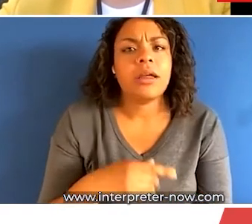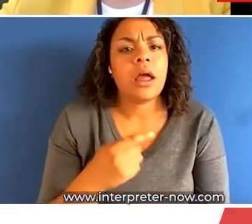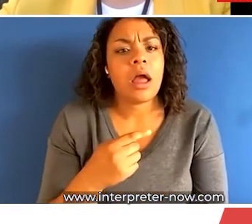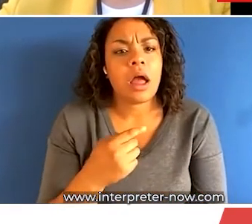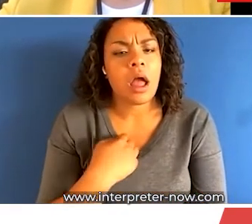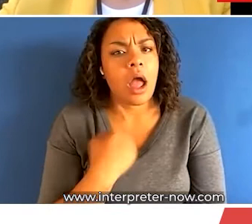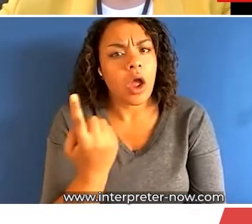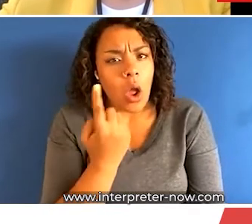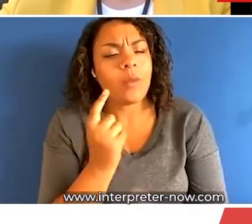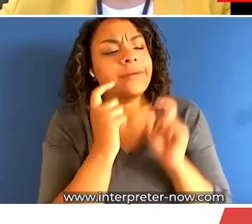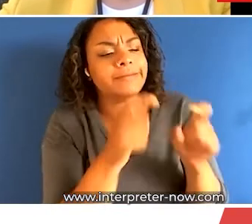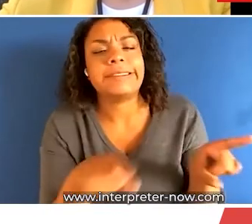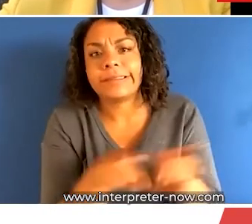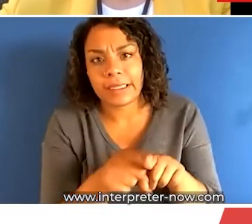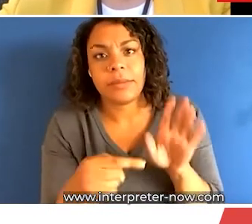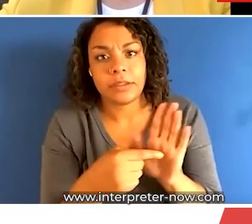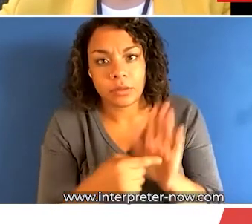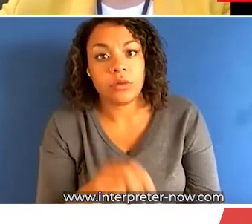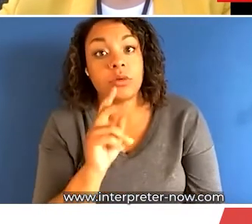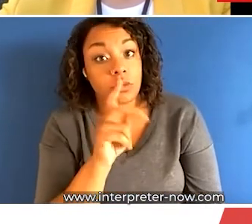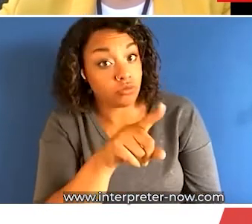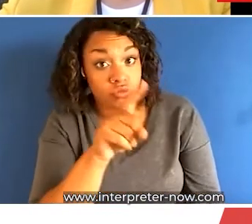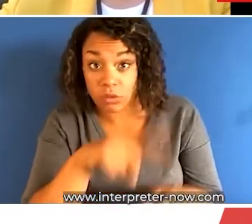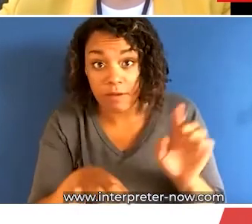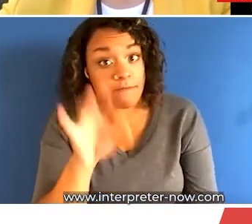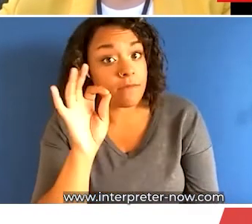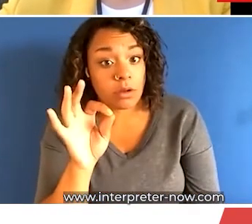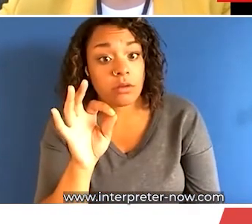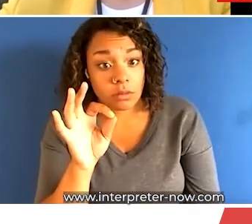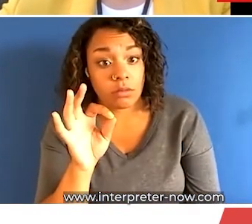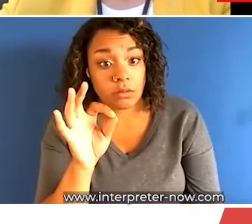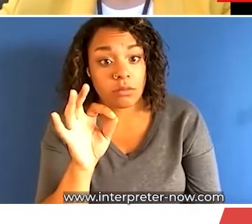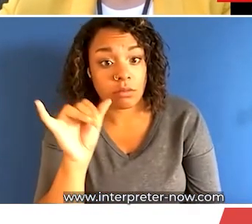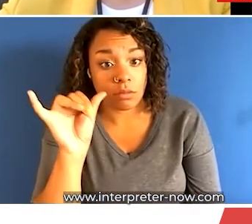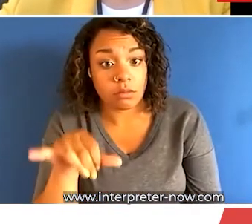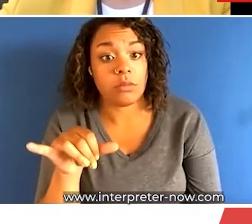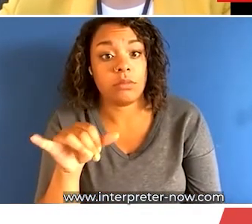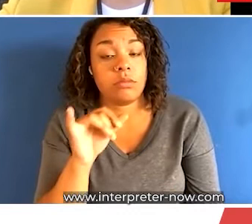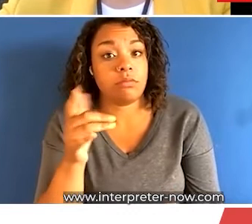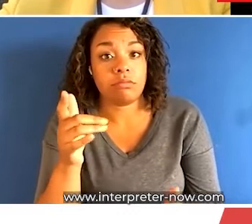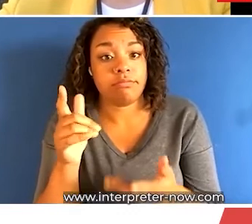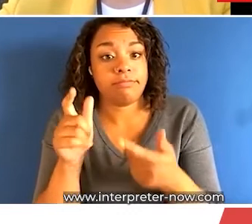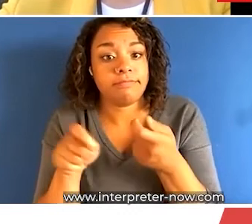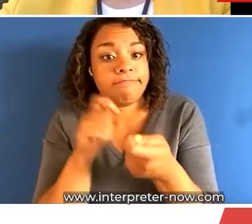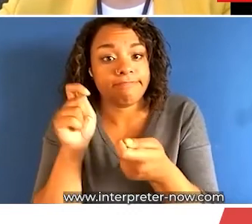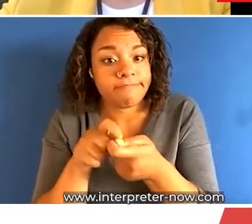them the same example. Okay, you cannot find salad tomatoes. Why don't we start